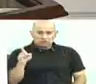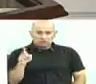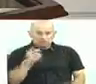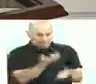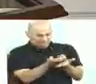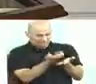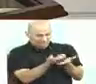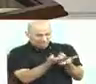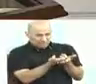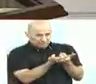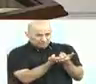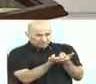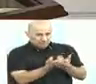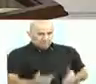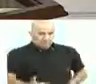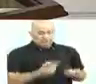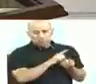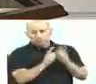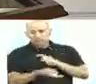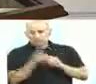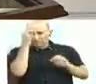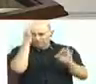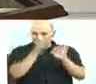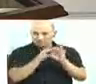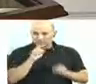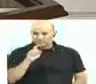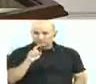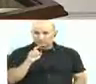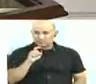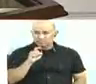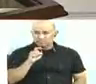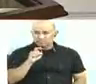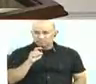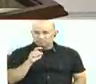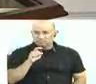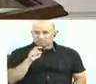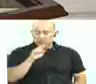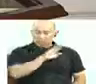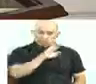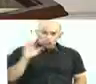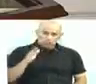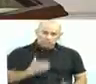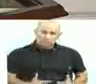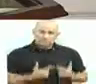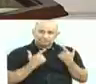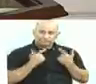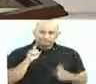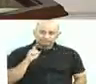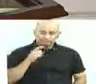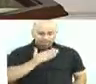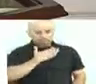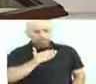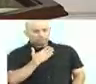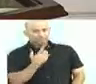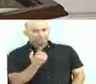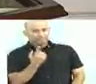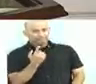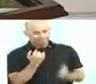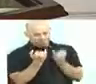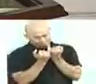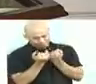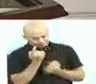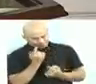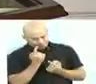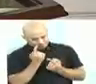evidence of a life-changing faith in your life, in my life?